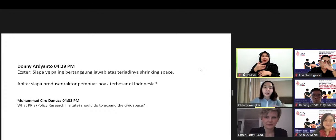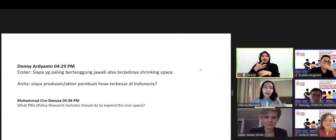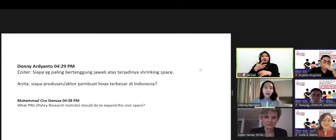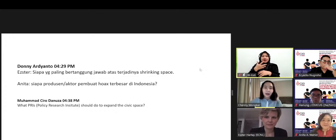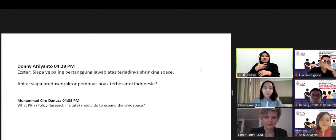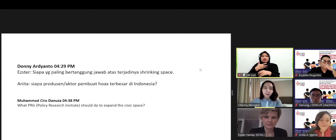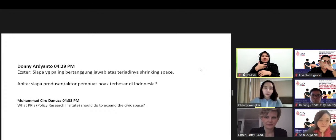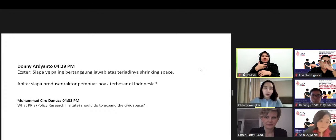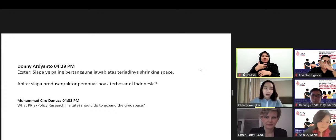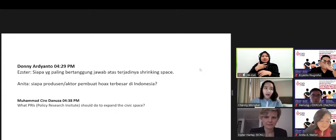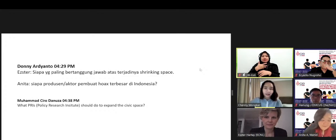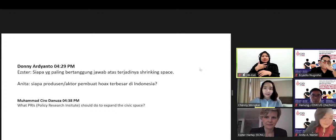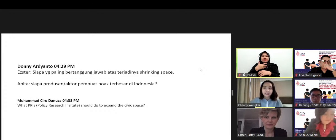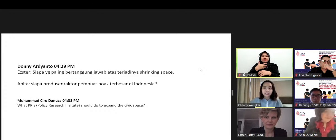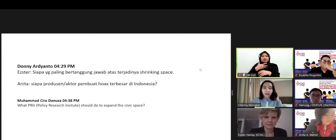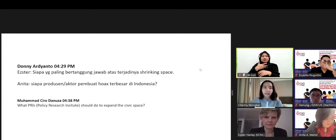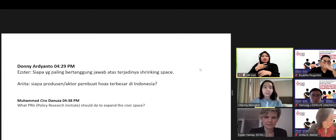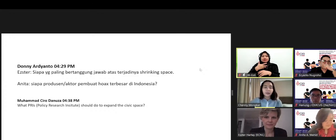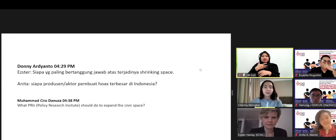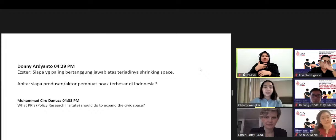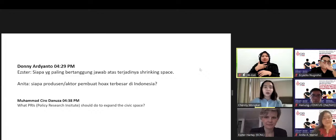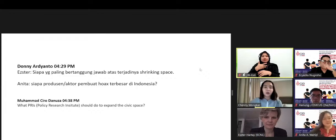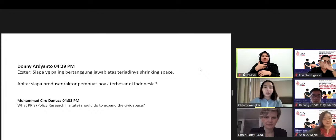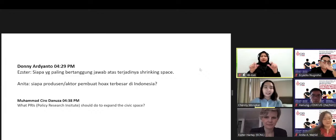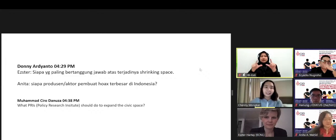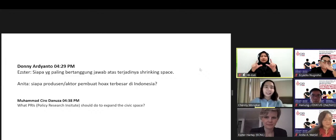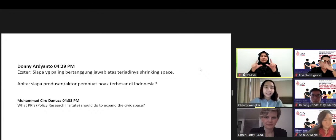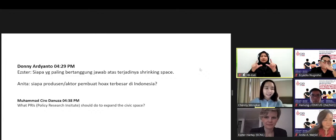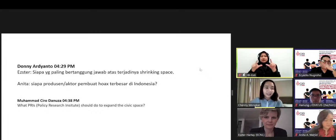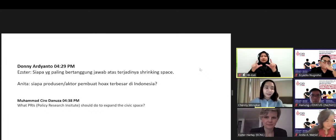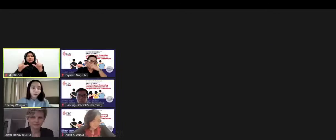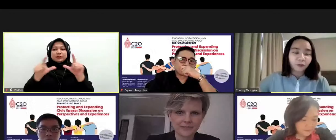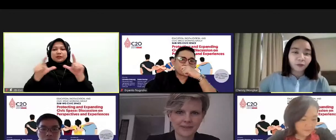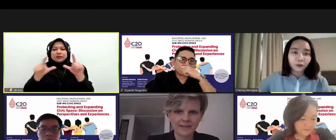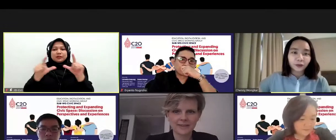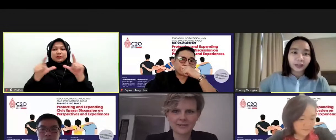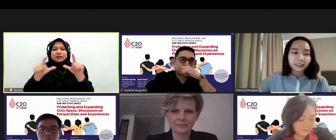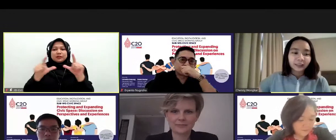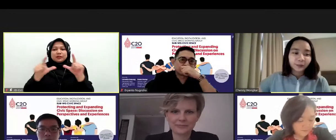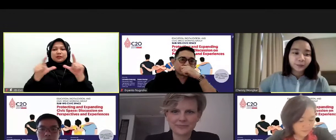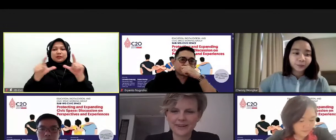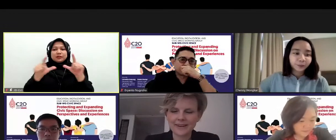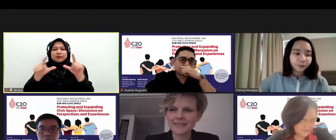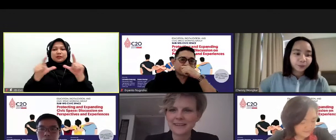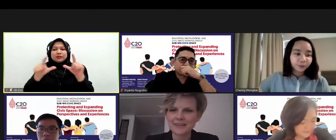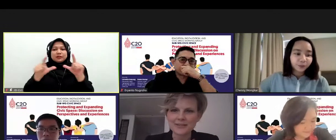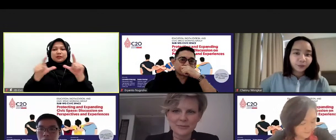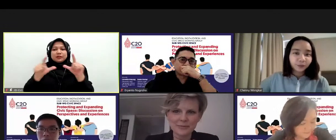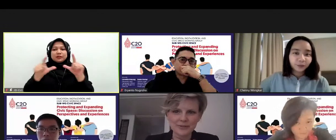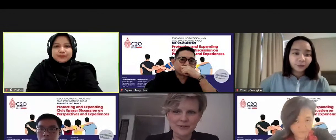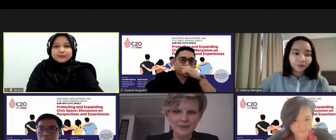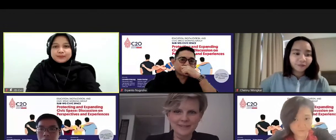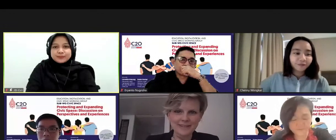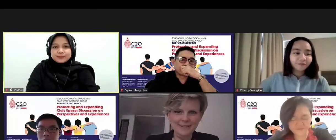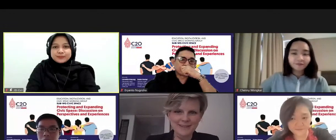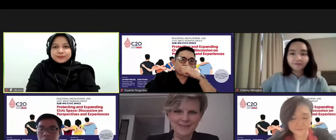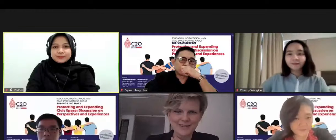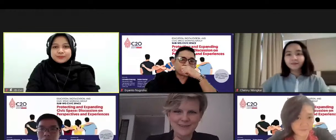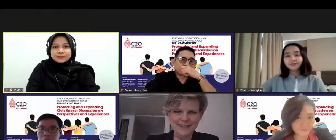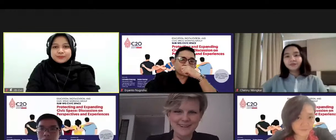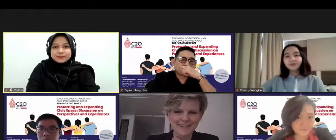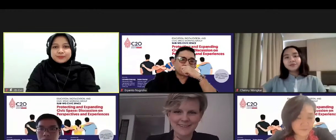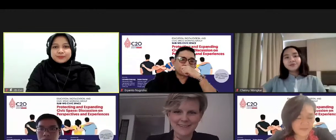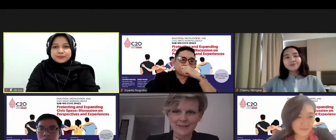That happens to have this shrinking space conducted. Floor to you, Esther. Yeah, thank you so much. Well, this is